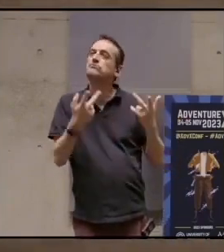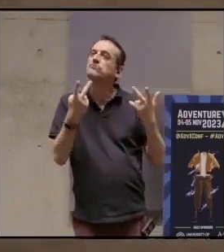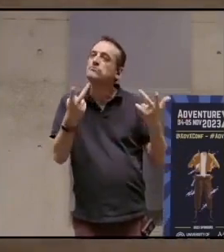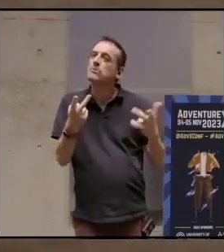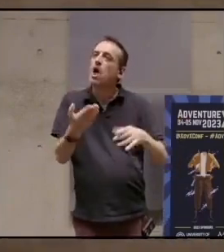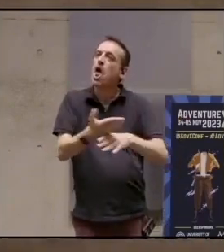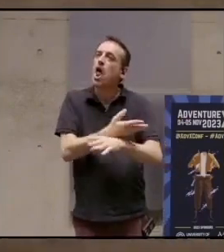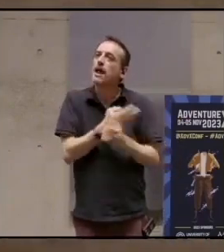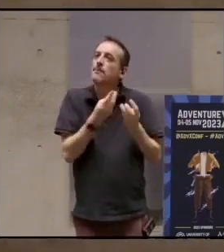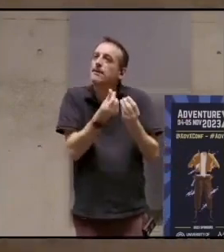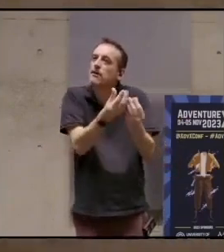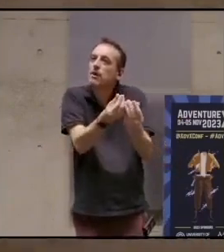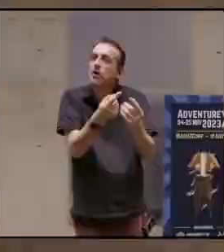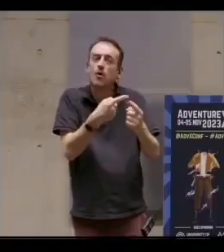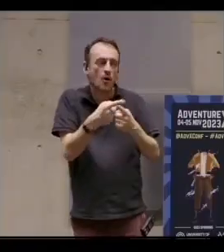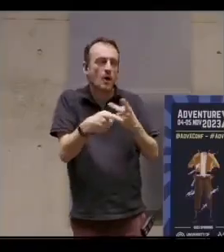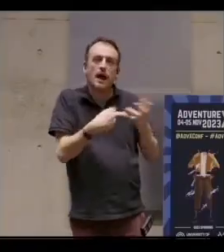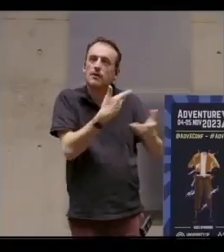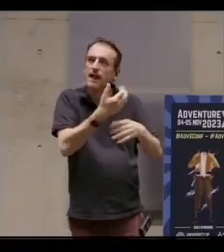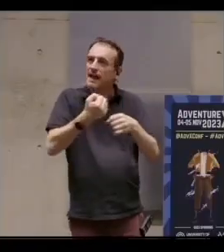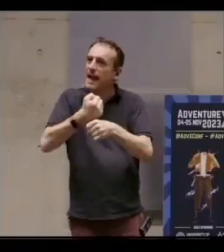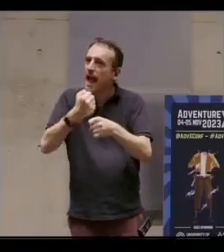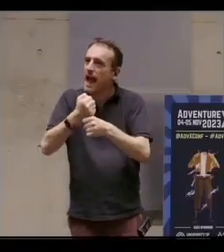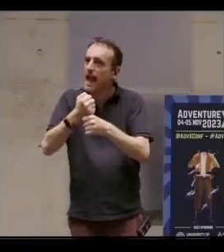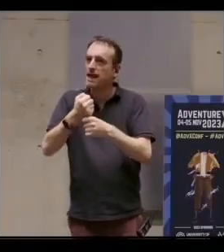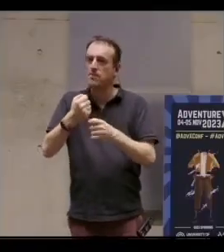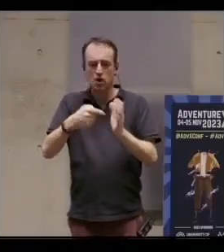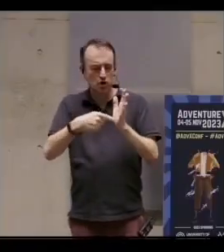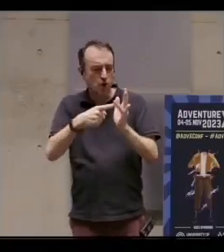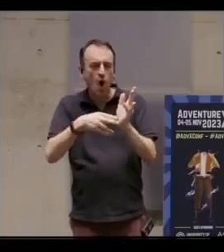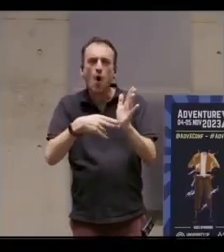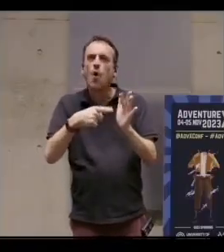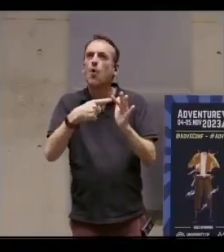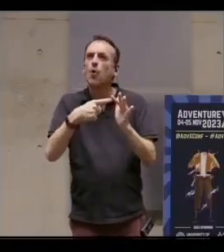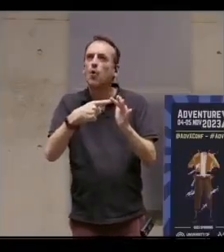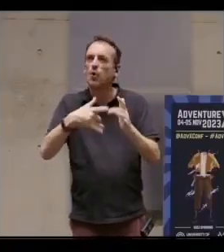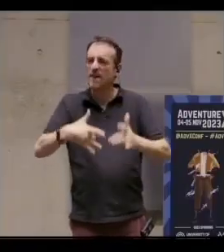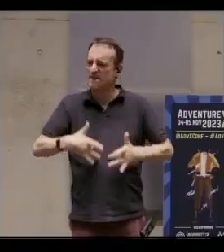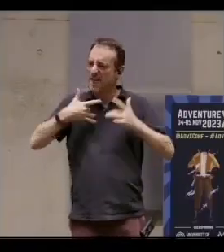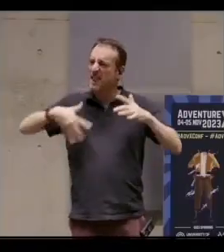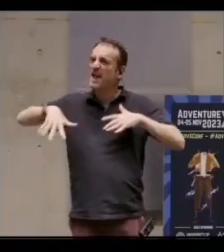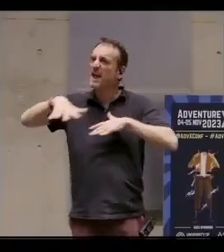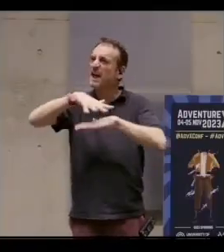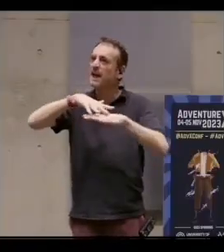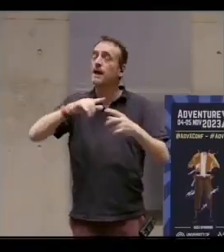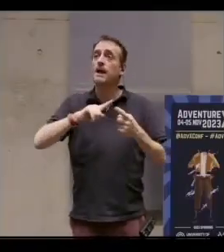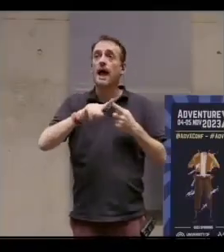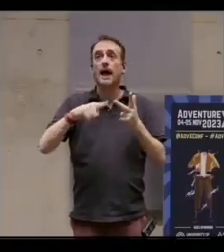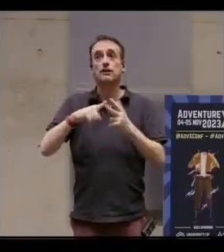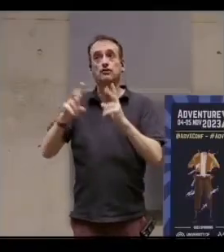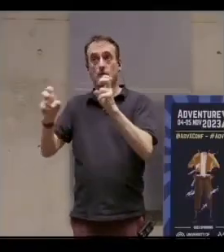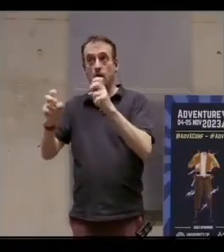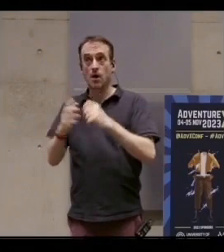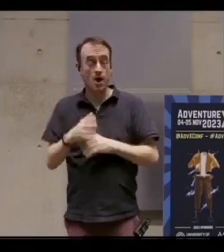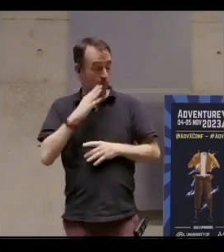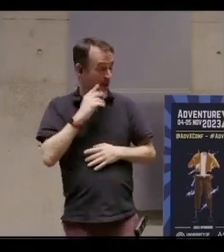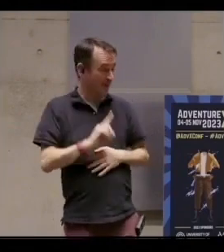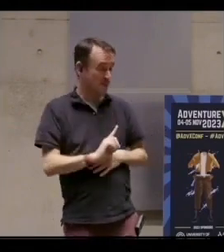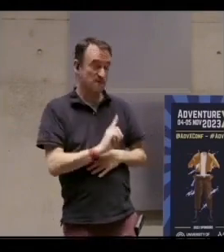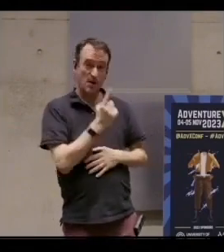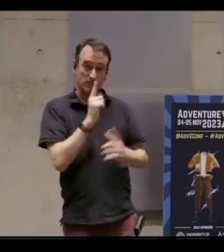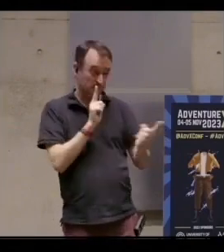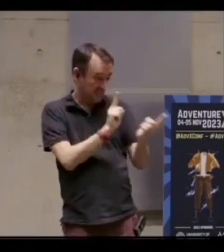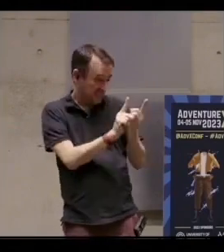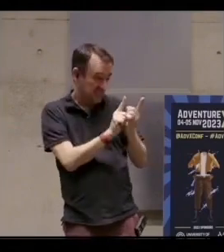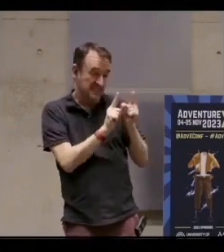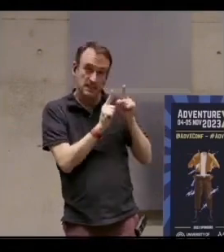game, the setting, and the genre. Now, the tone is a really important one to cover in onboarding. The most recent game